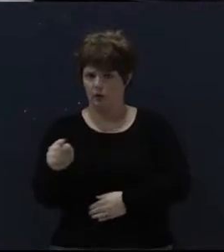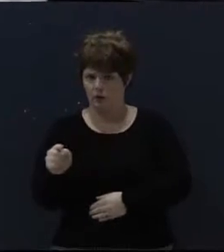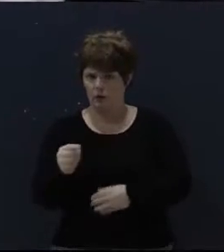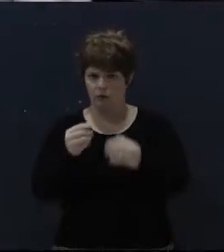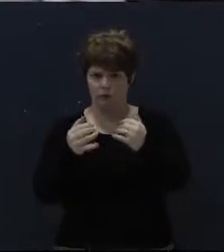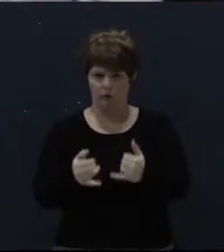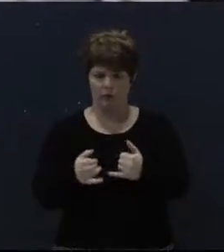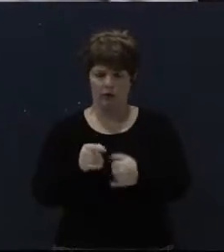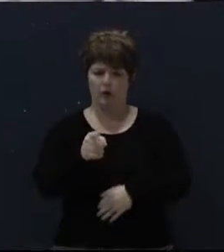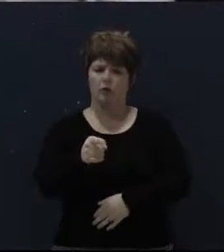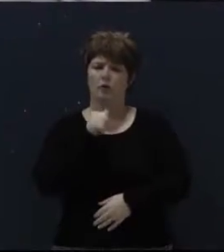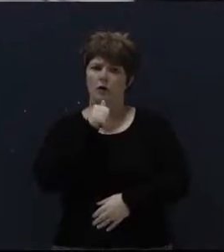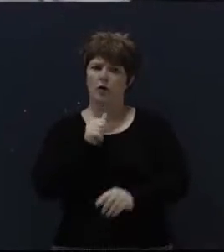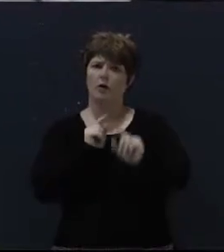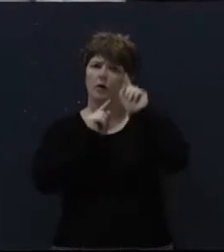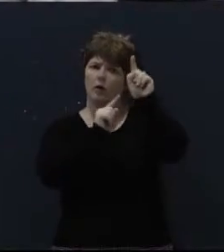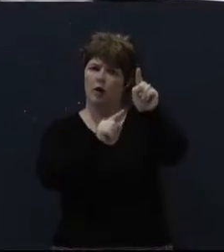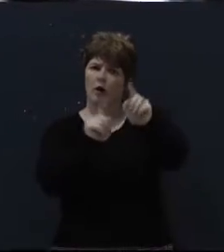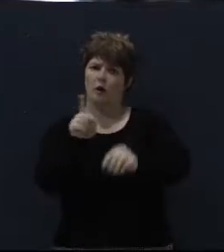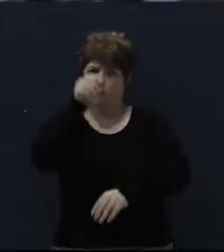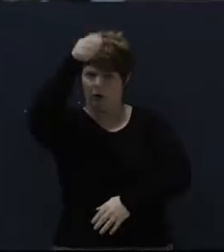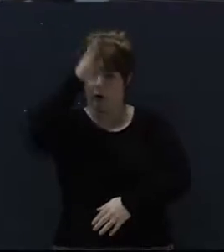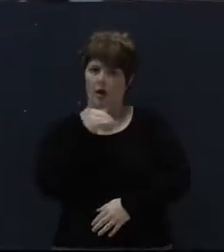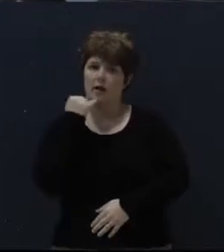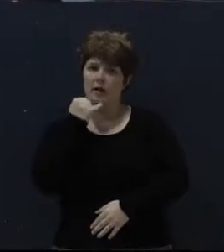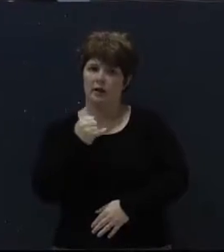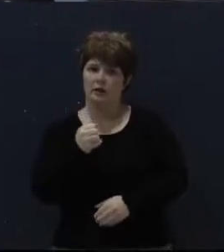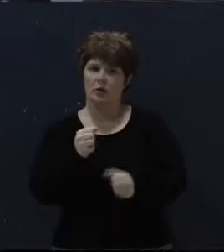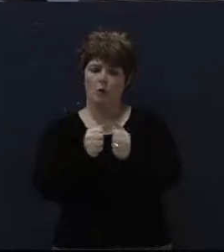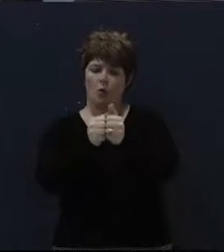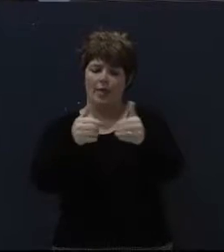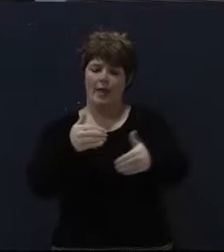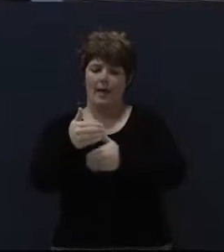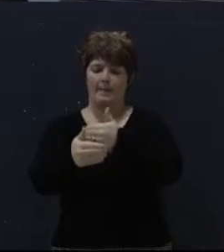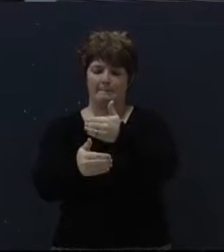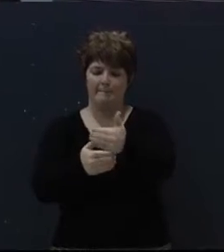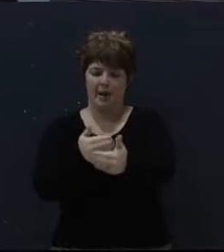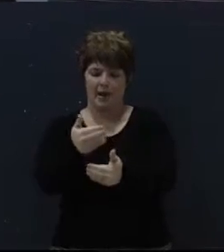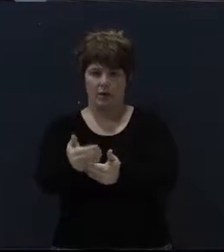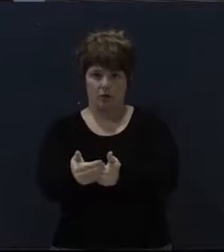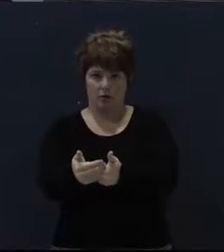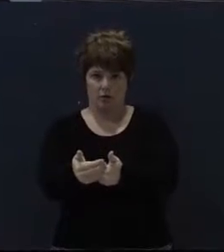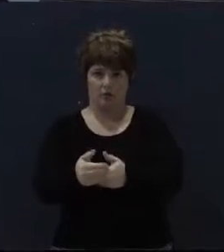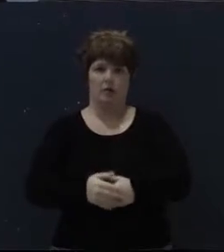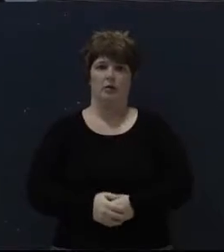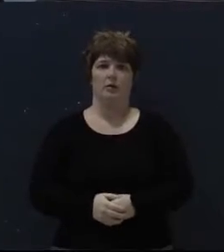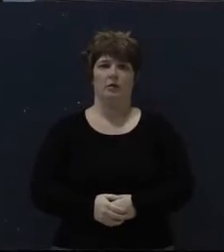You are not going to get where God is without a pattern.